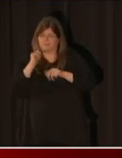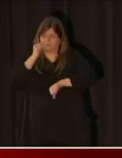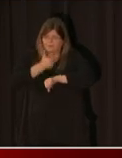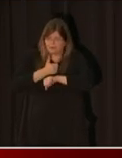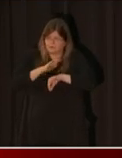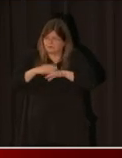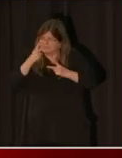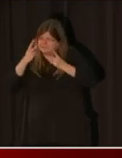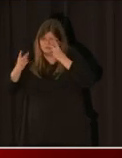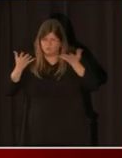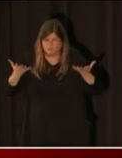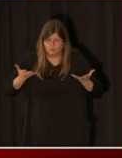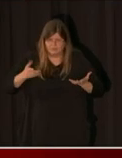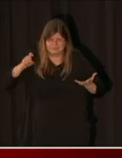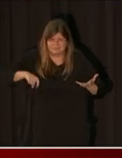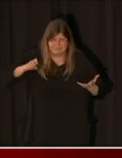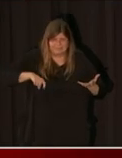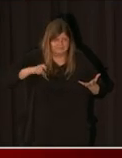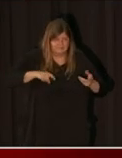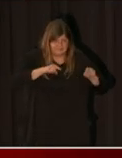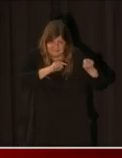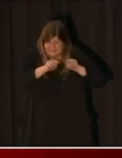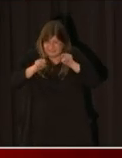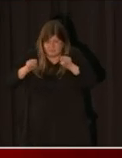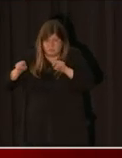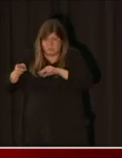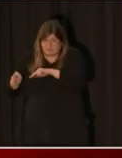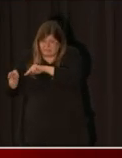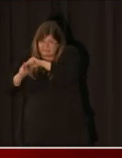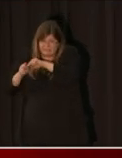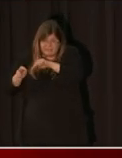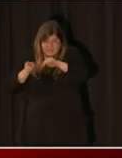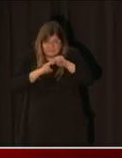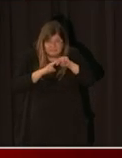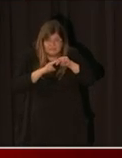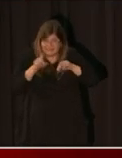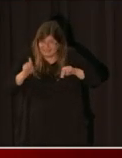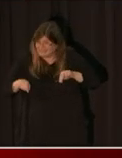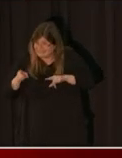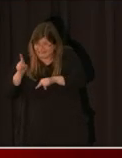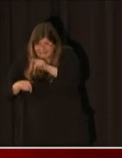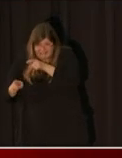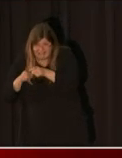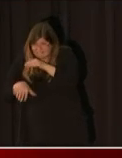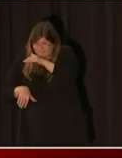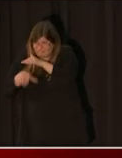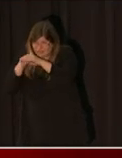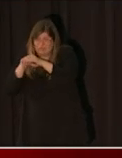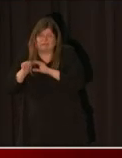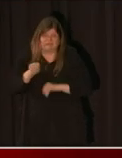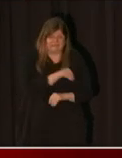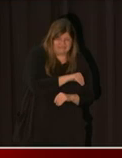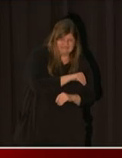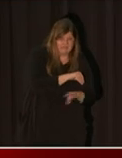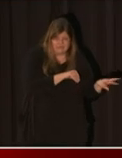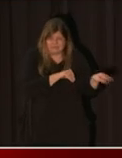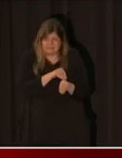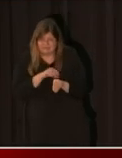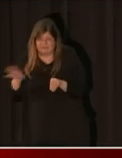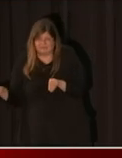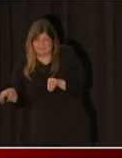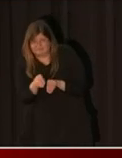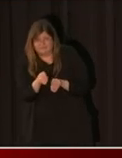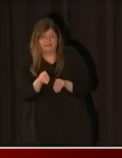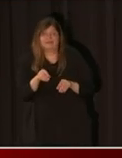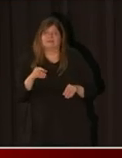is performing in the city and the hospital's ability to take it. It is being built as a non